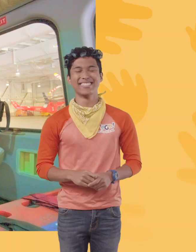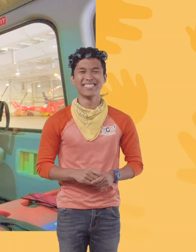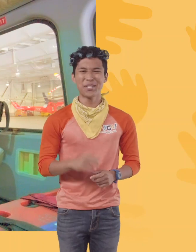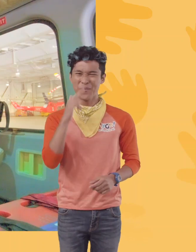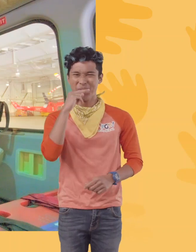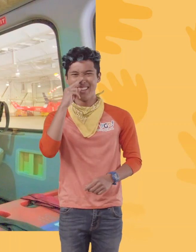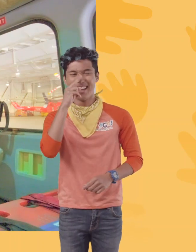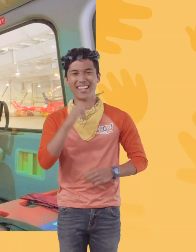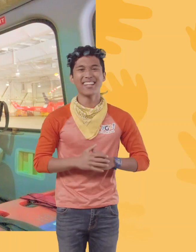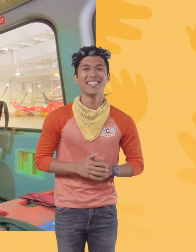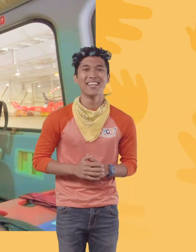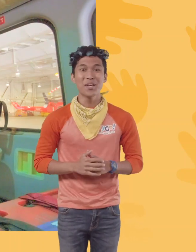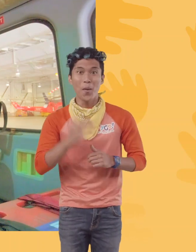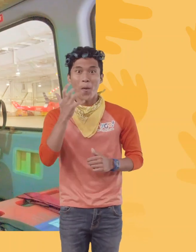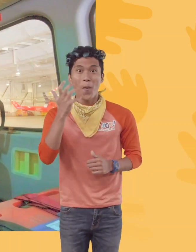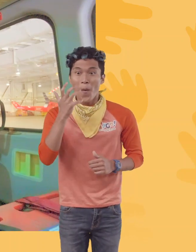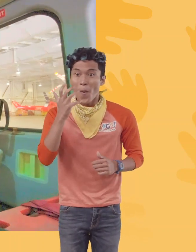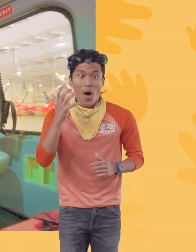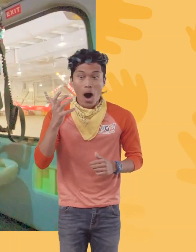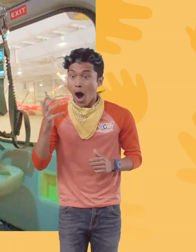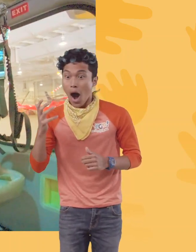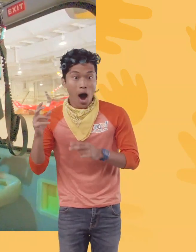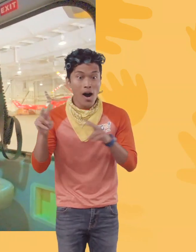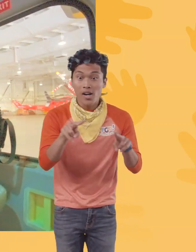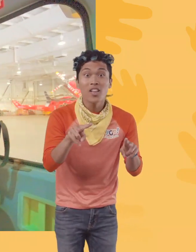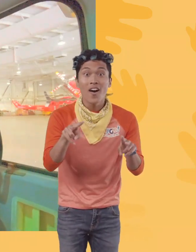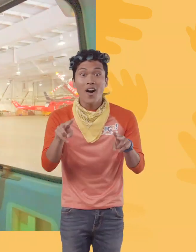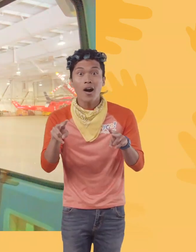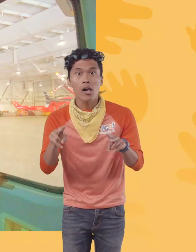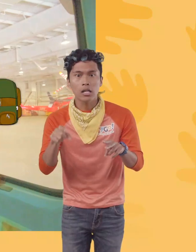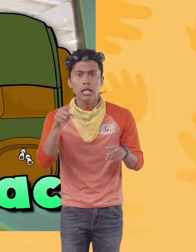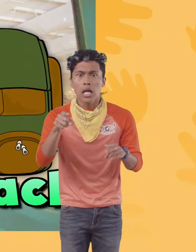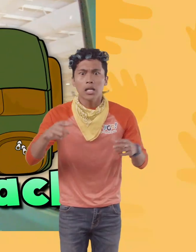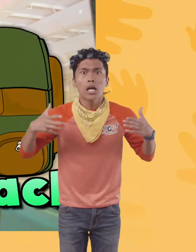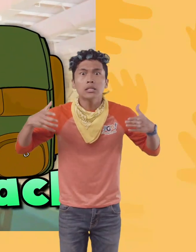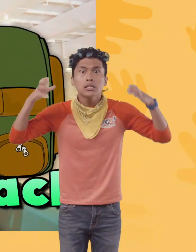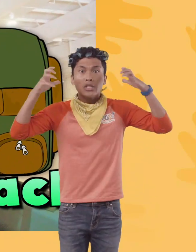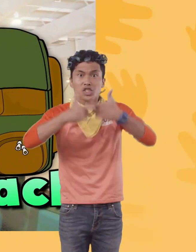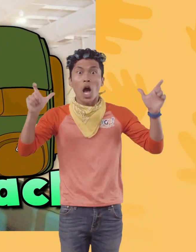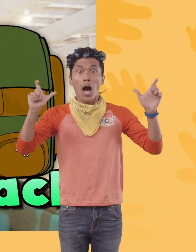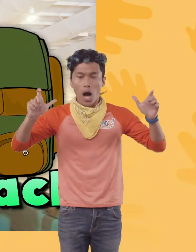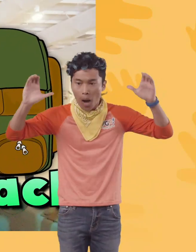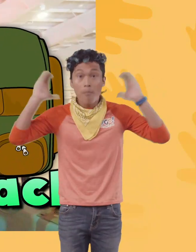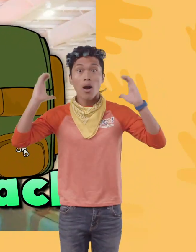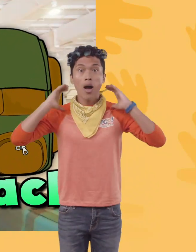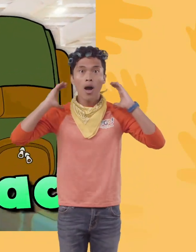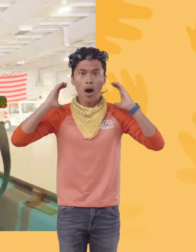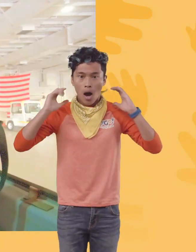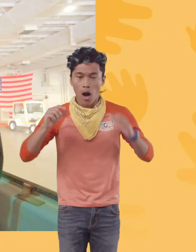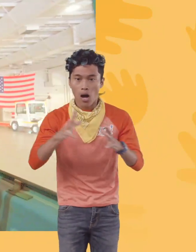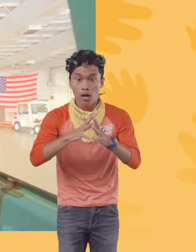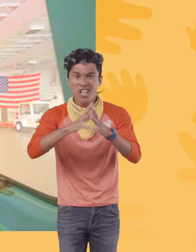That's funny. Whoa, look at this. Look at this giant backpack. There's a bunch